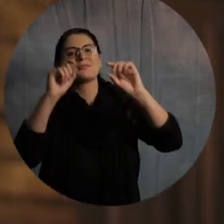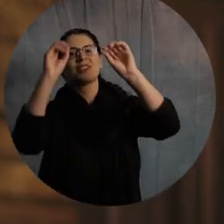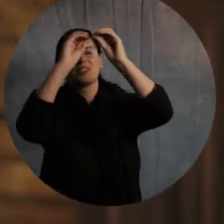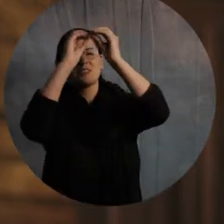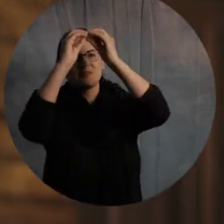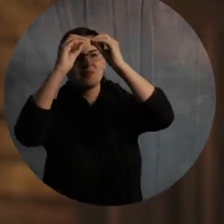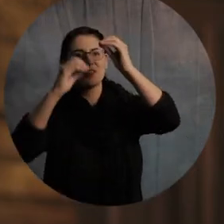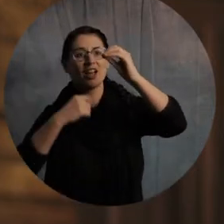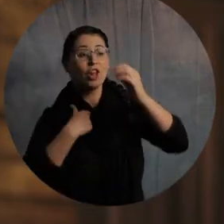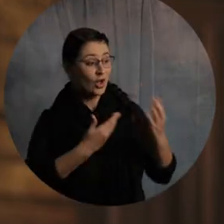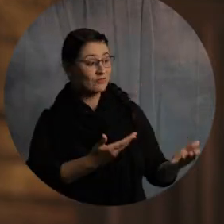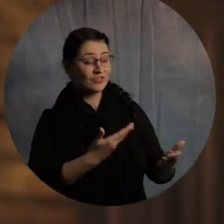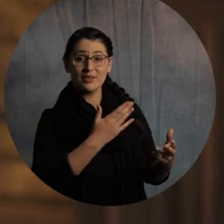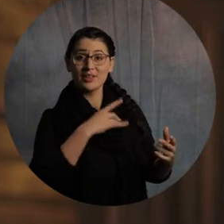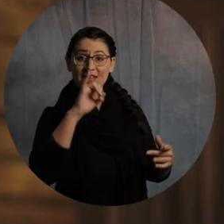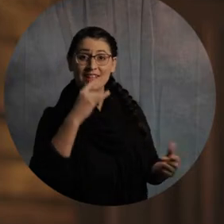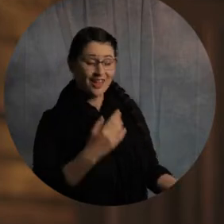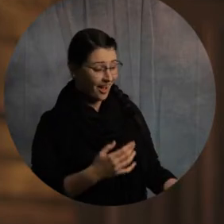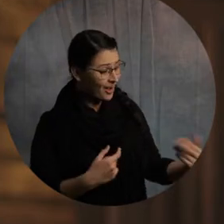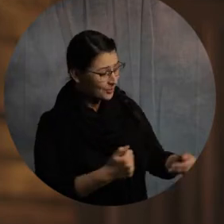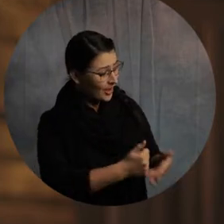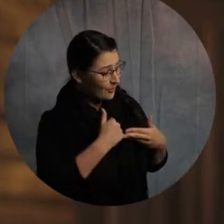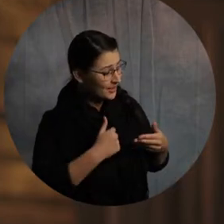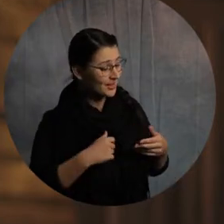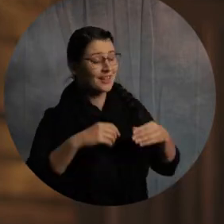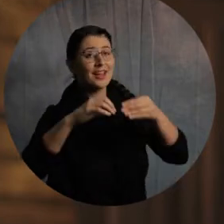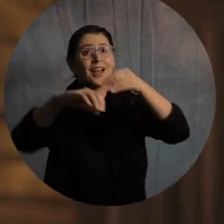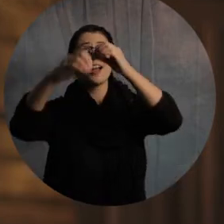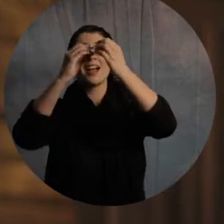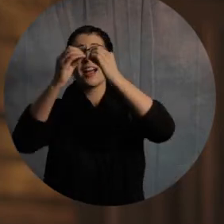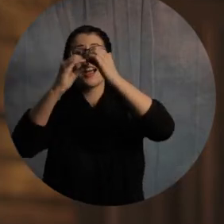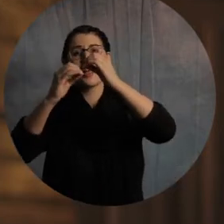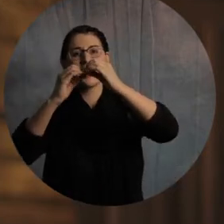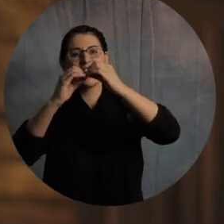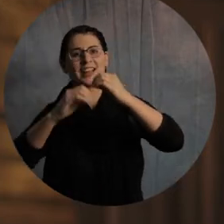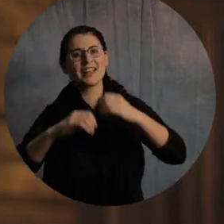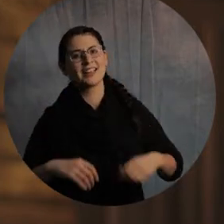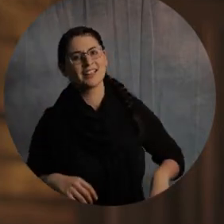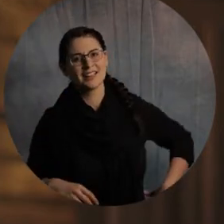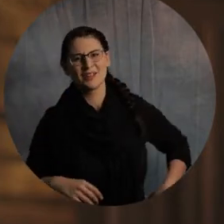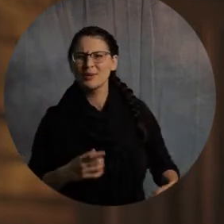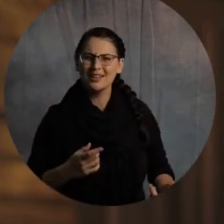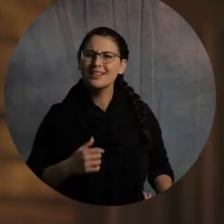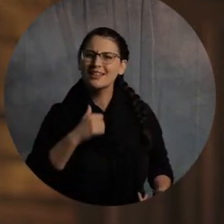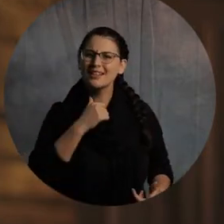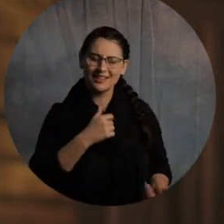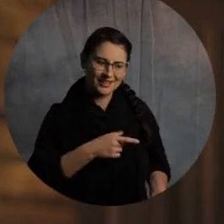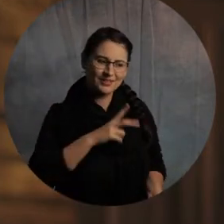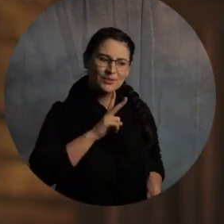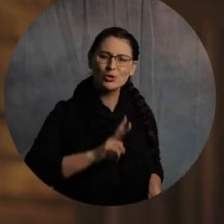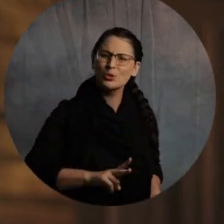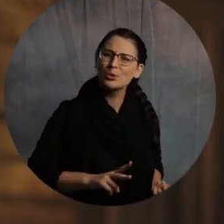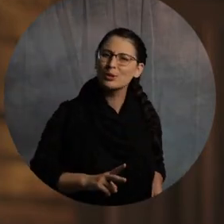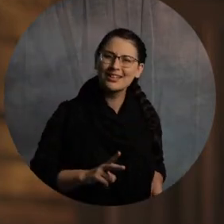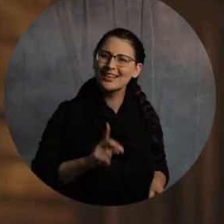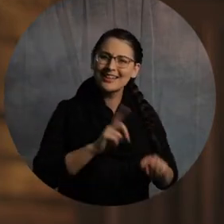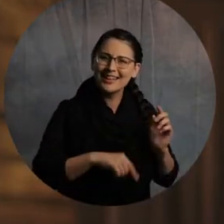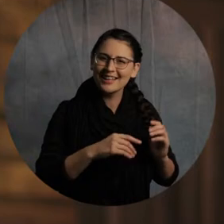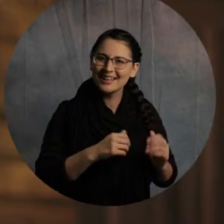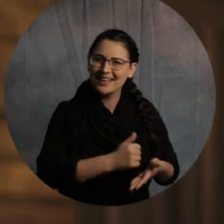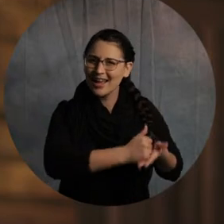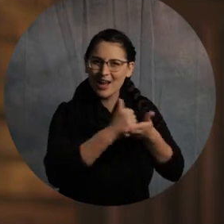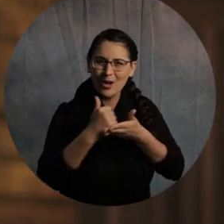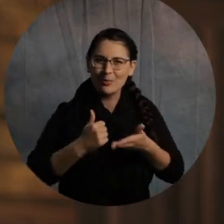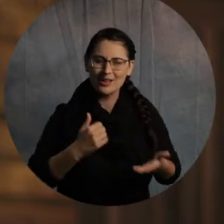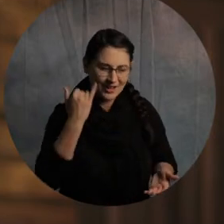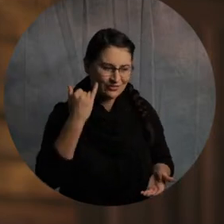and they're fully confident that they're going to help you, but you're not going to ask your two-year-old to wire up a light with you, because it's